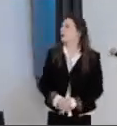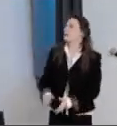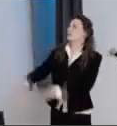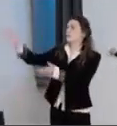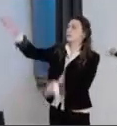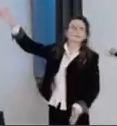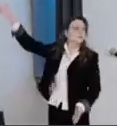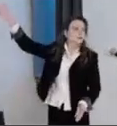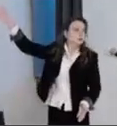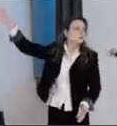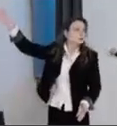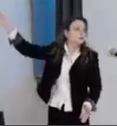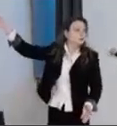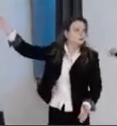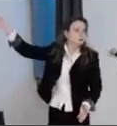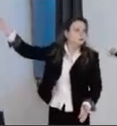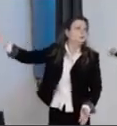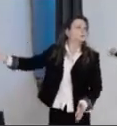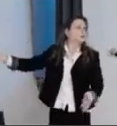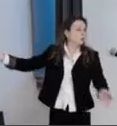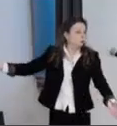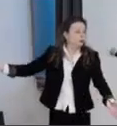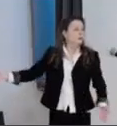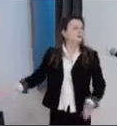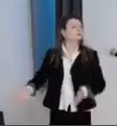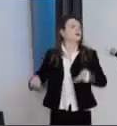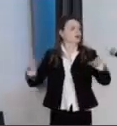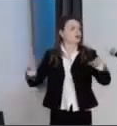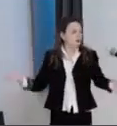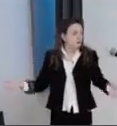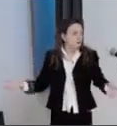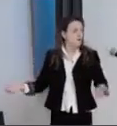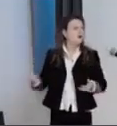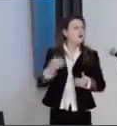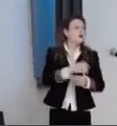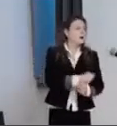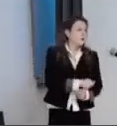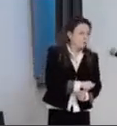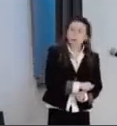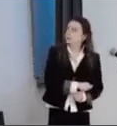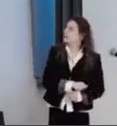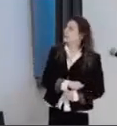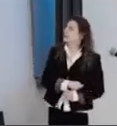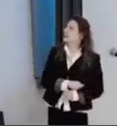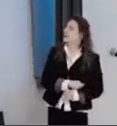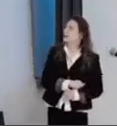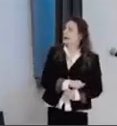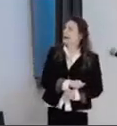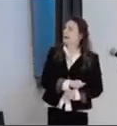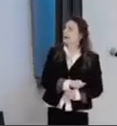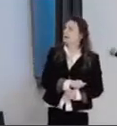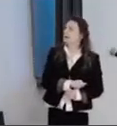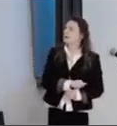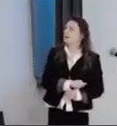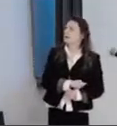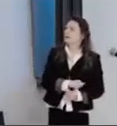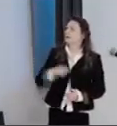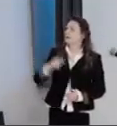of, okay, here's an instance of design that incorporates natural elements, both